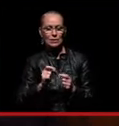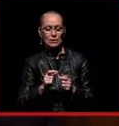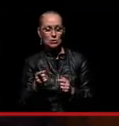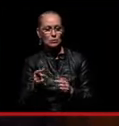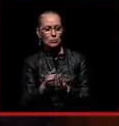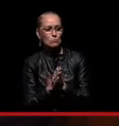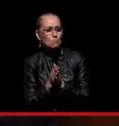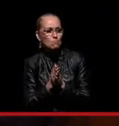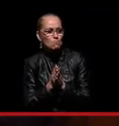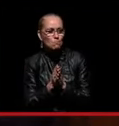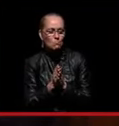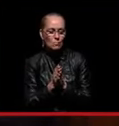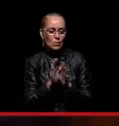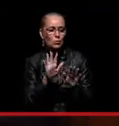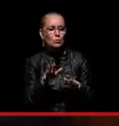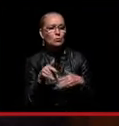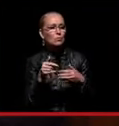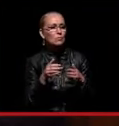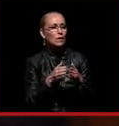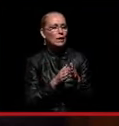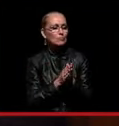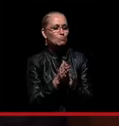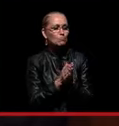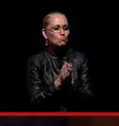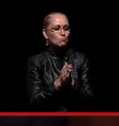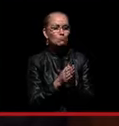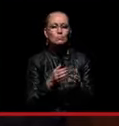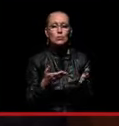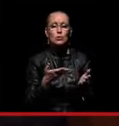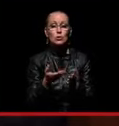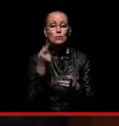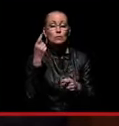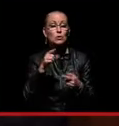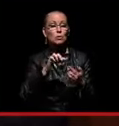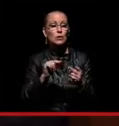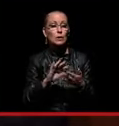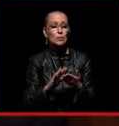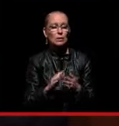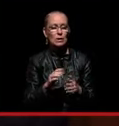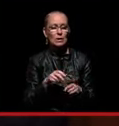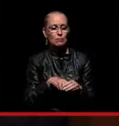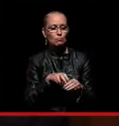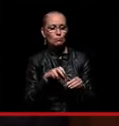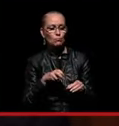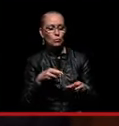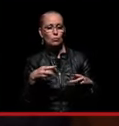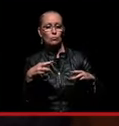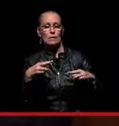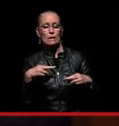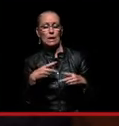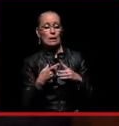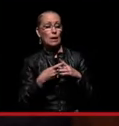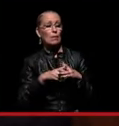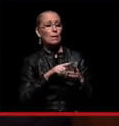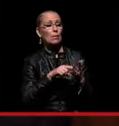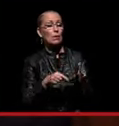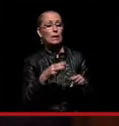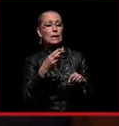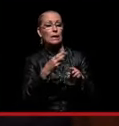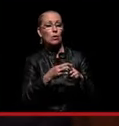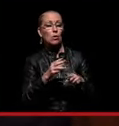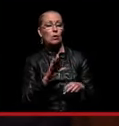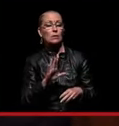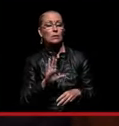community, York took an early retirement from American Saw and began what he calls his real career as a community